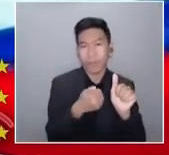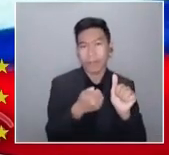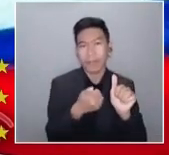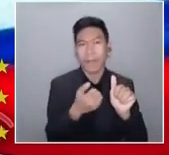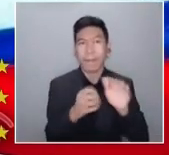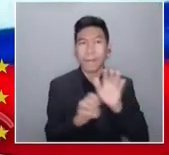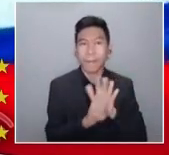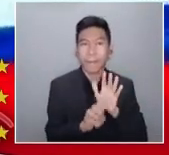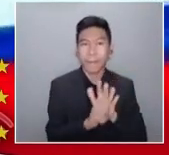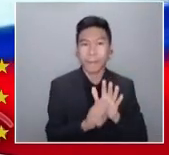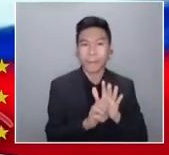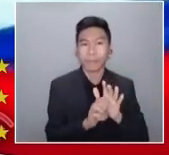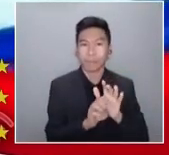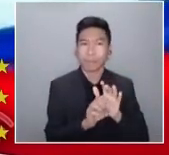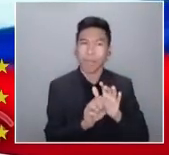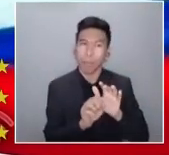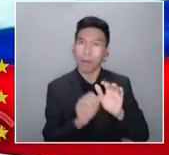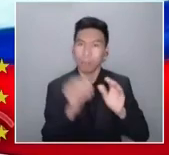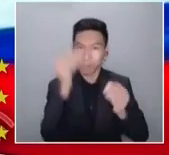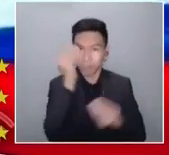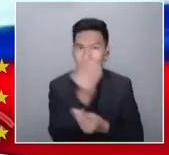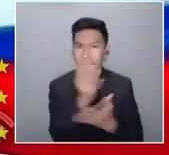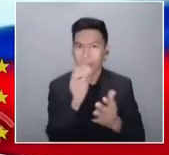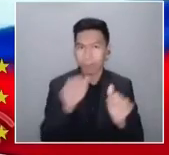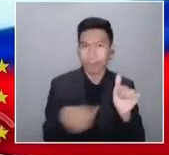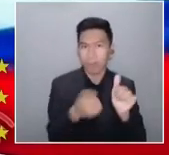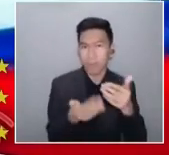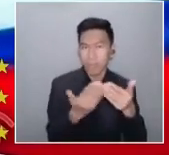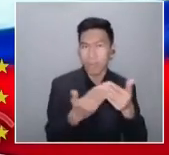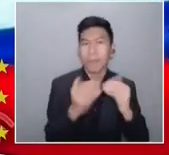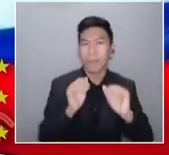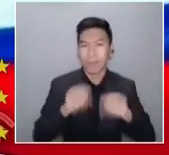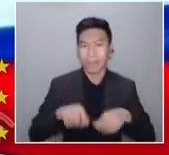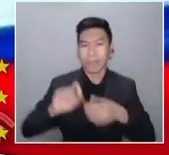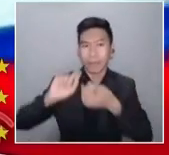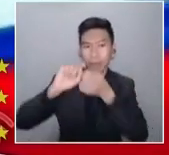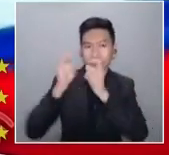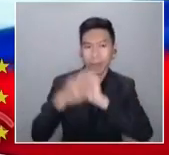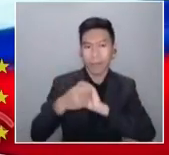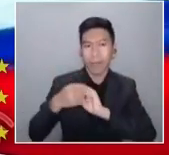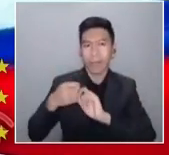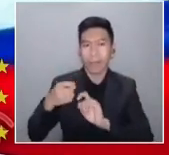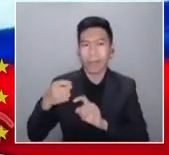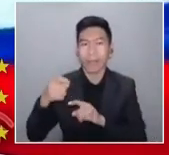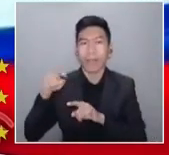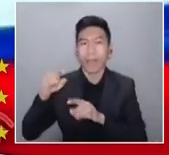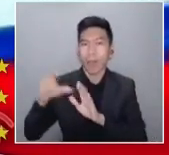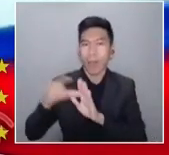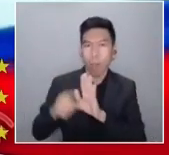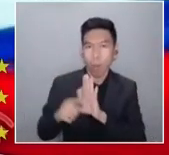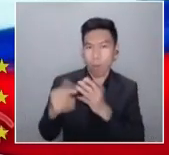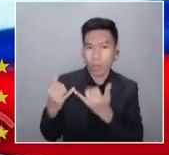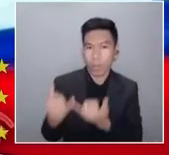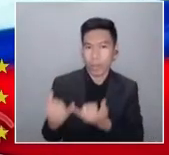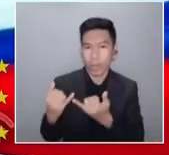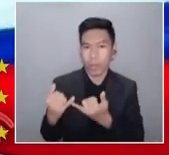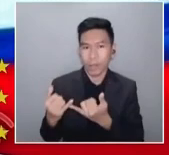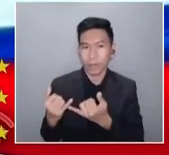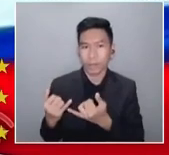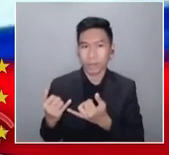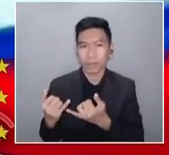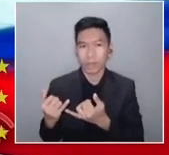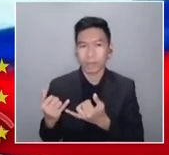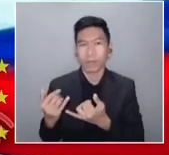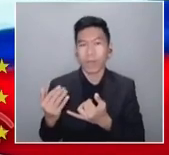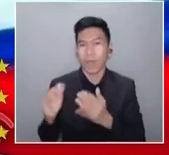then we will have to amend the FRIA law or the Insolvency Act that is more geared for bigger